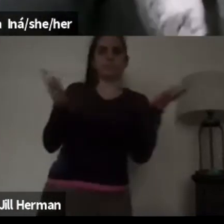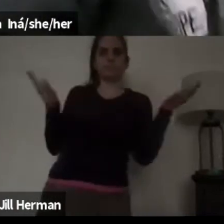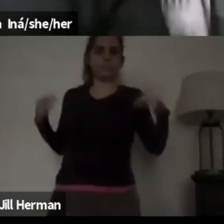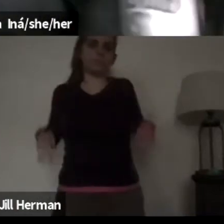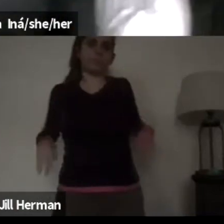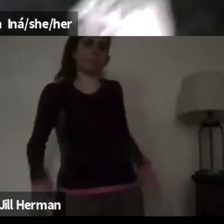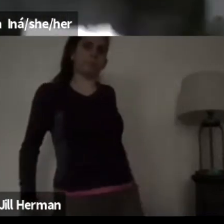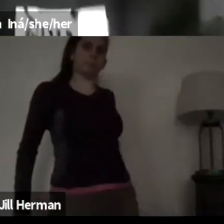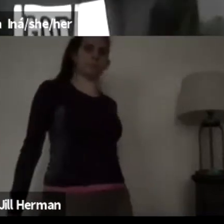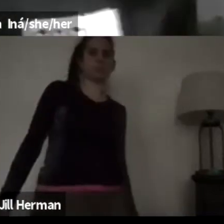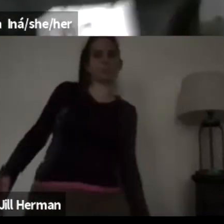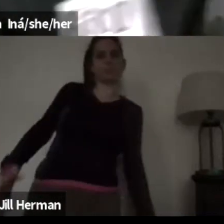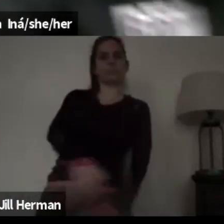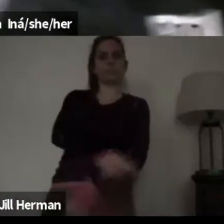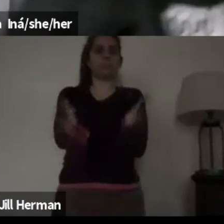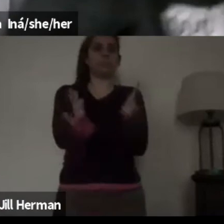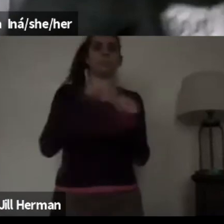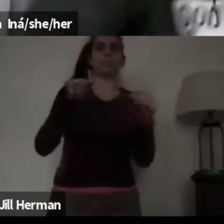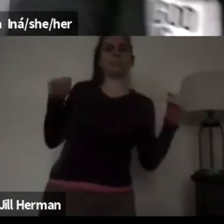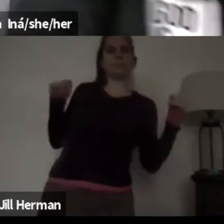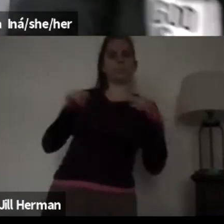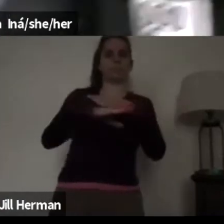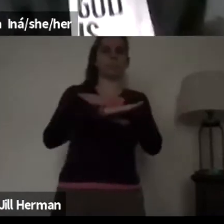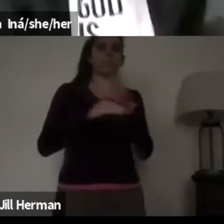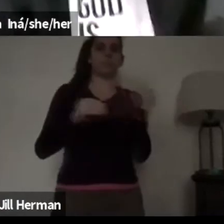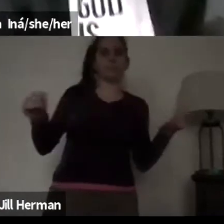Uhambe nami,